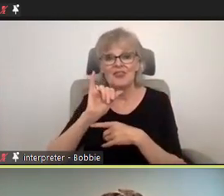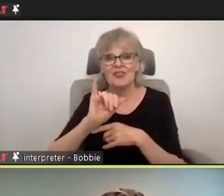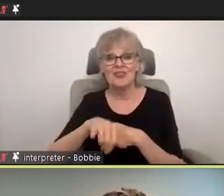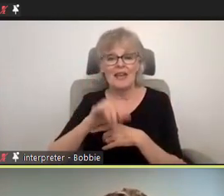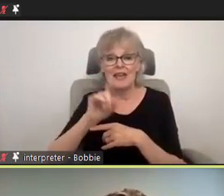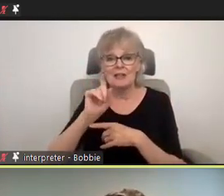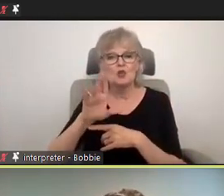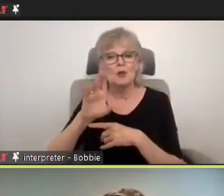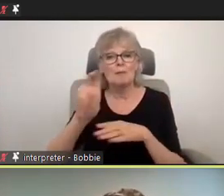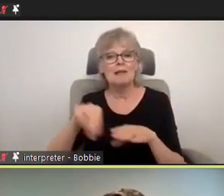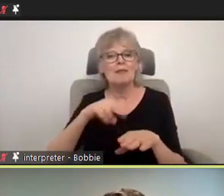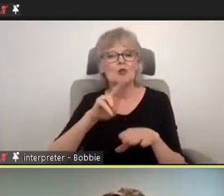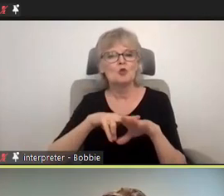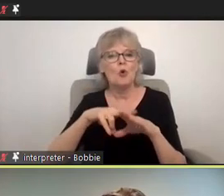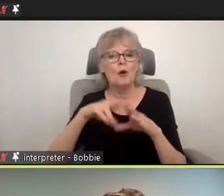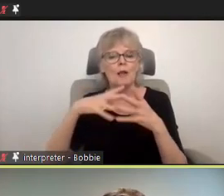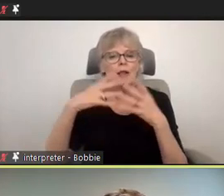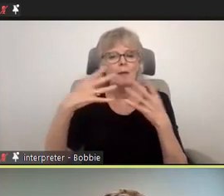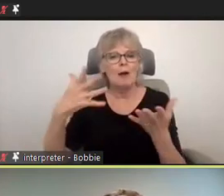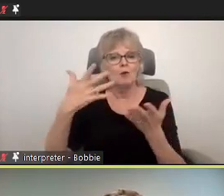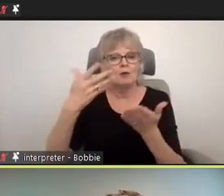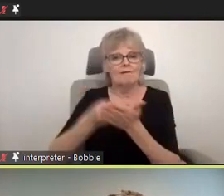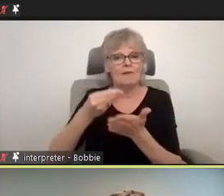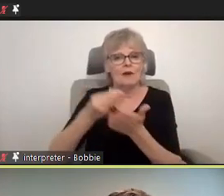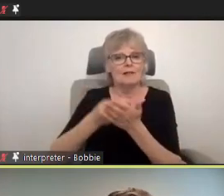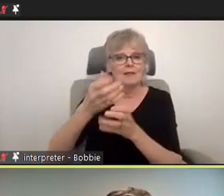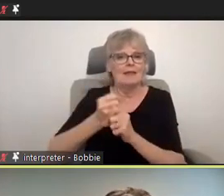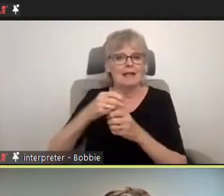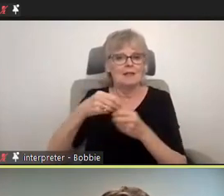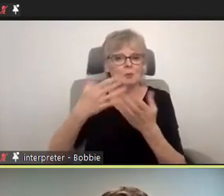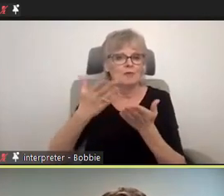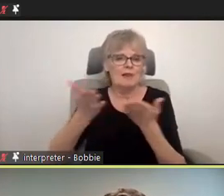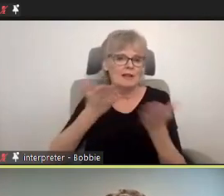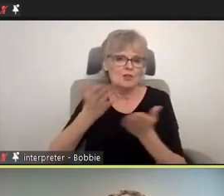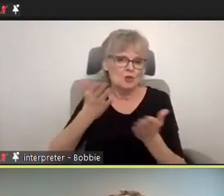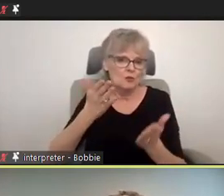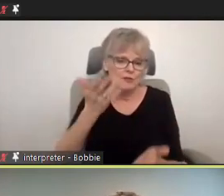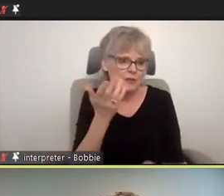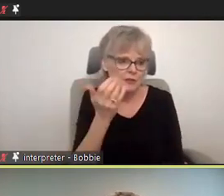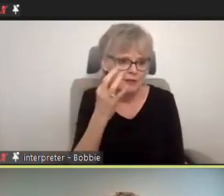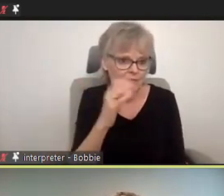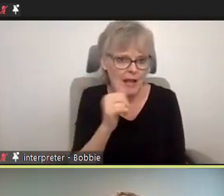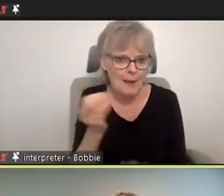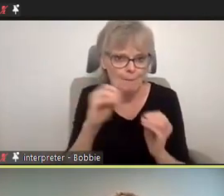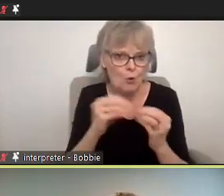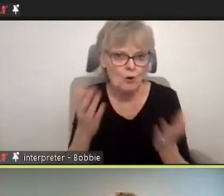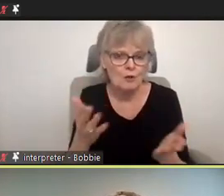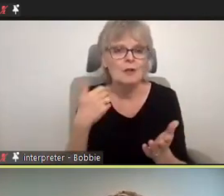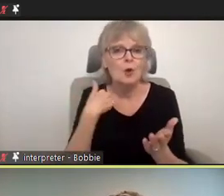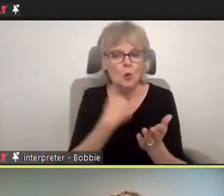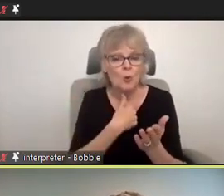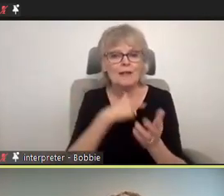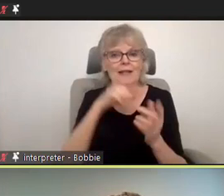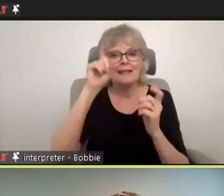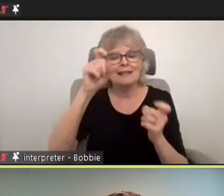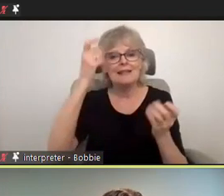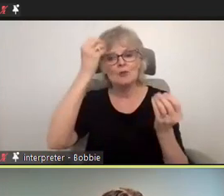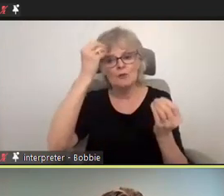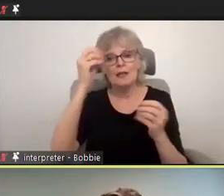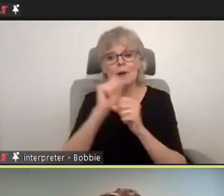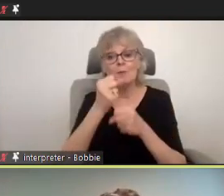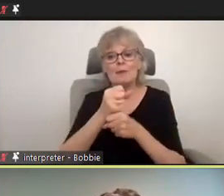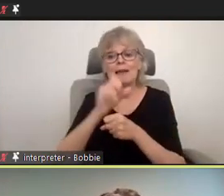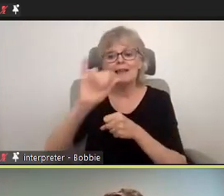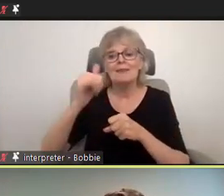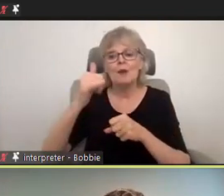that should just be the normal amount of funding that they get to provide services, if not more. And so I think that we as advocates need to be thinking about making those